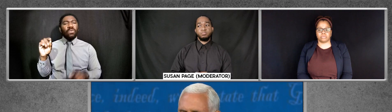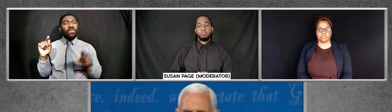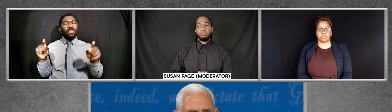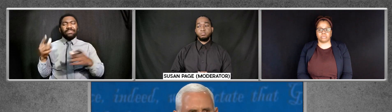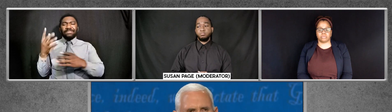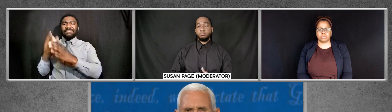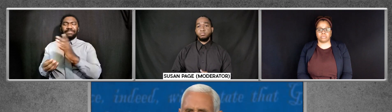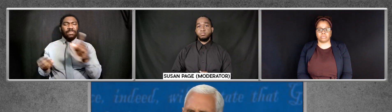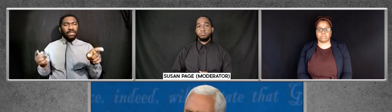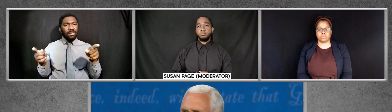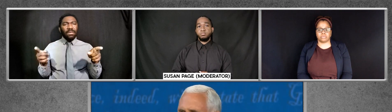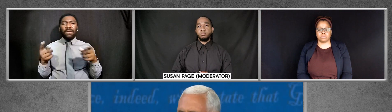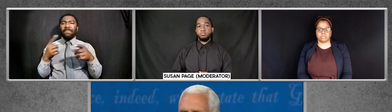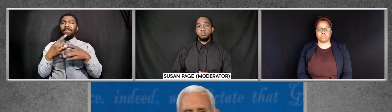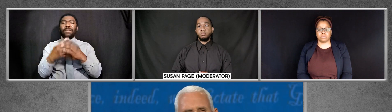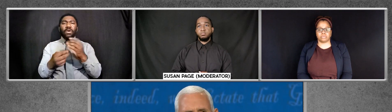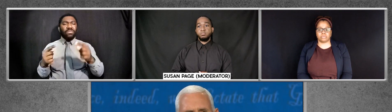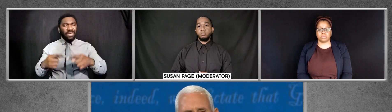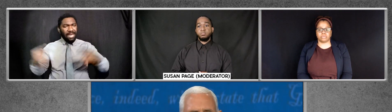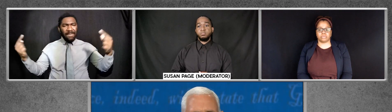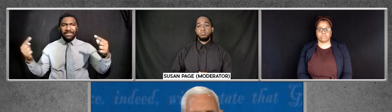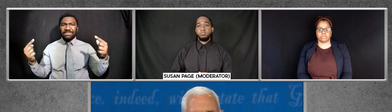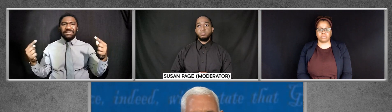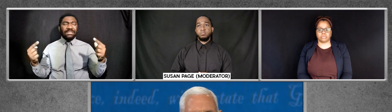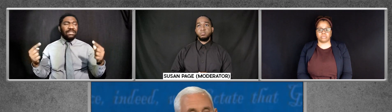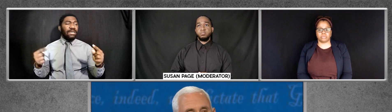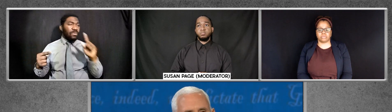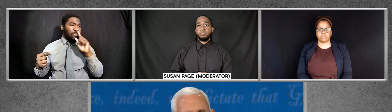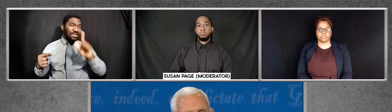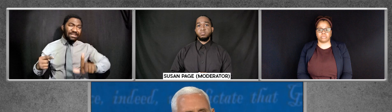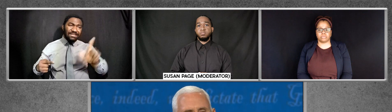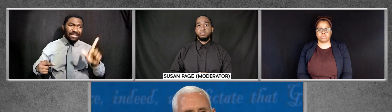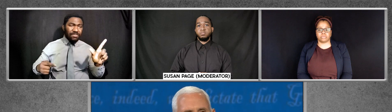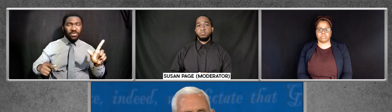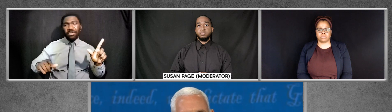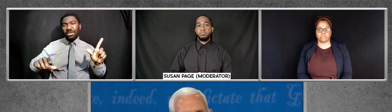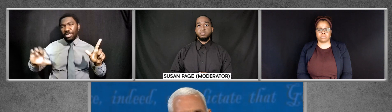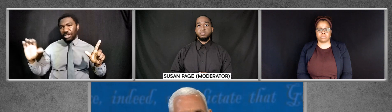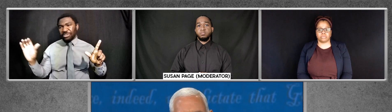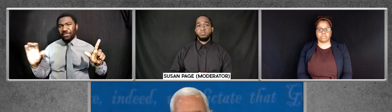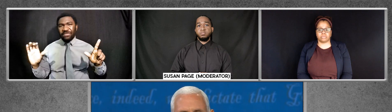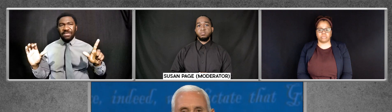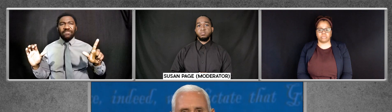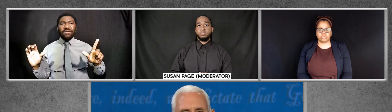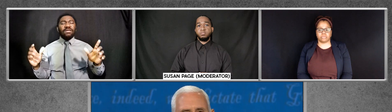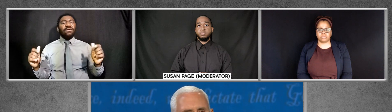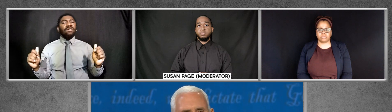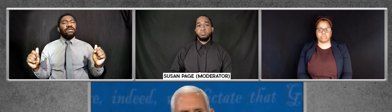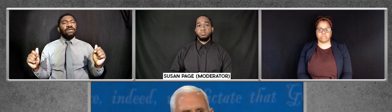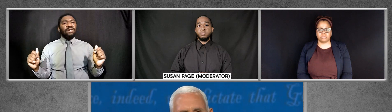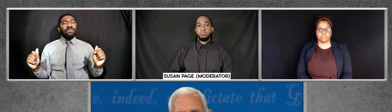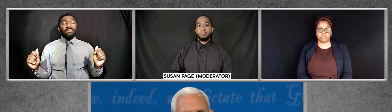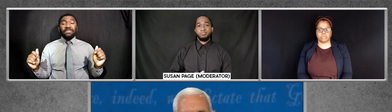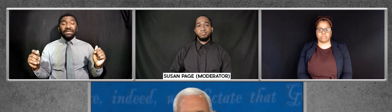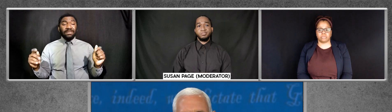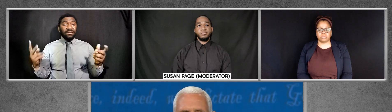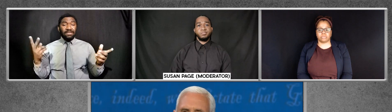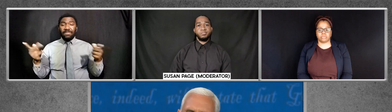the United States, one very liberal, one very conservative. But what's been learned since her passing was the two of them and their